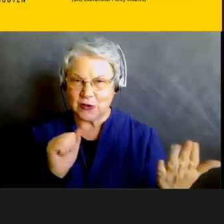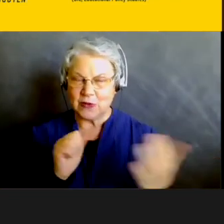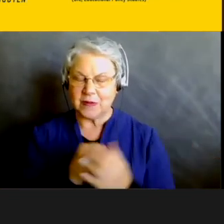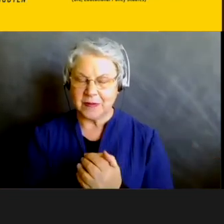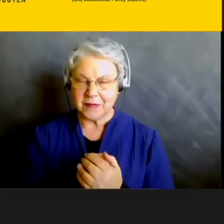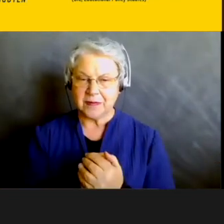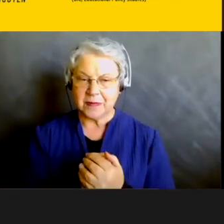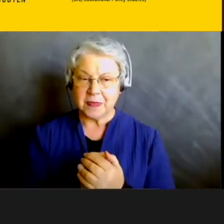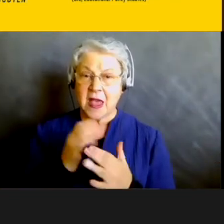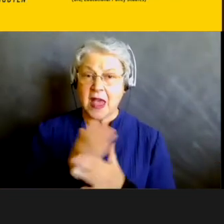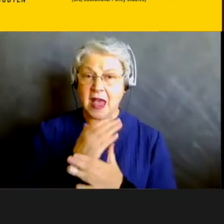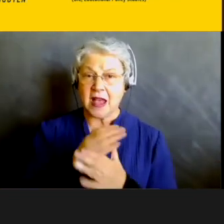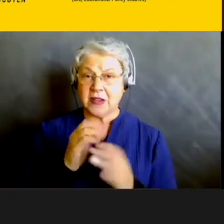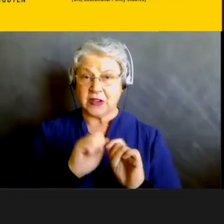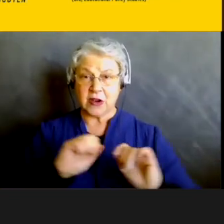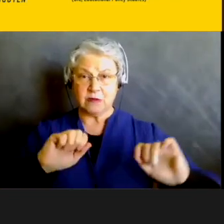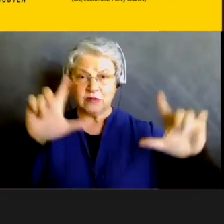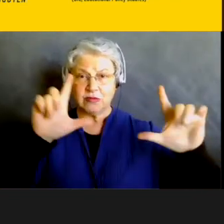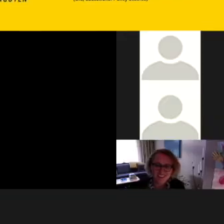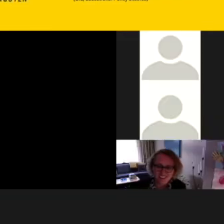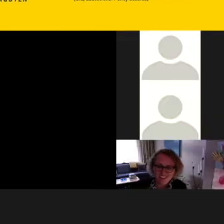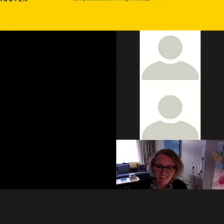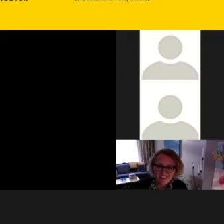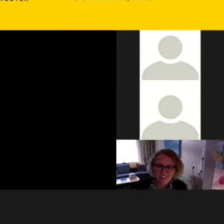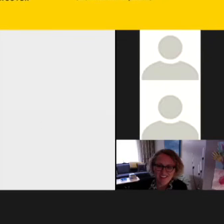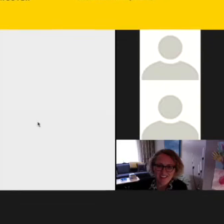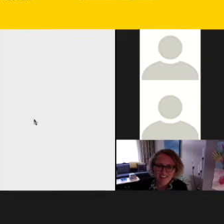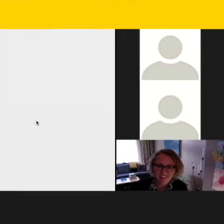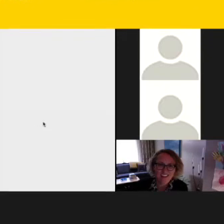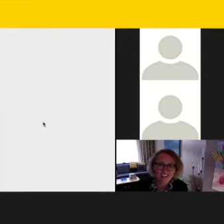share my slides with you now, see how that goes.